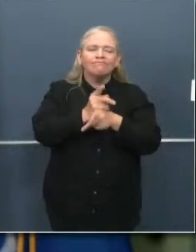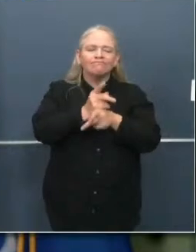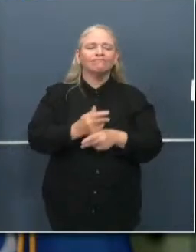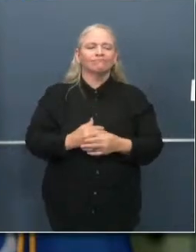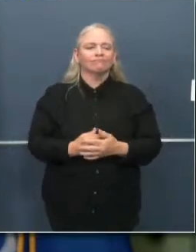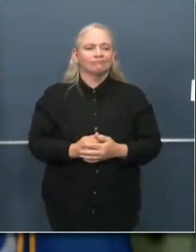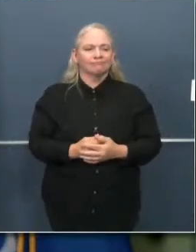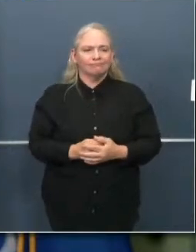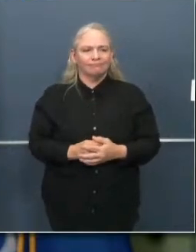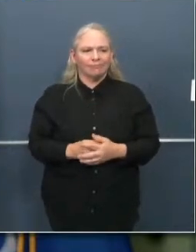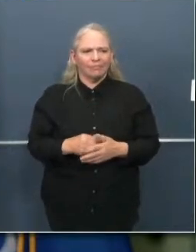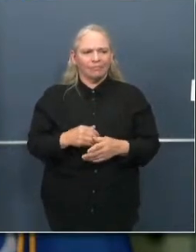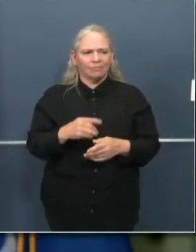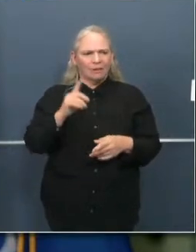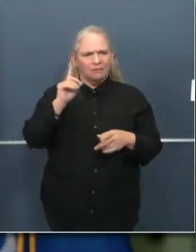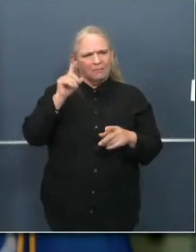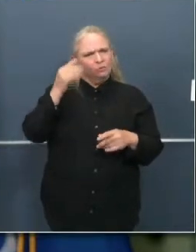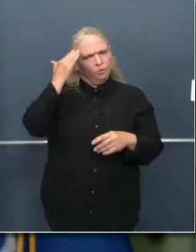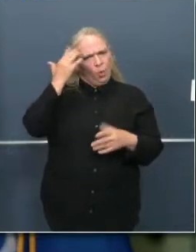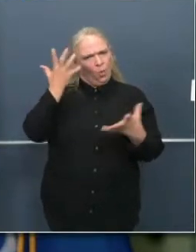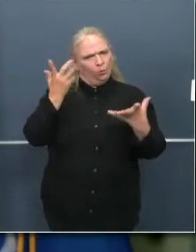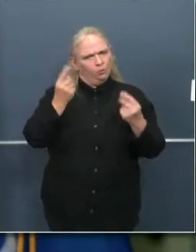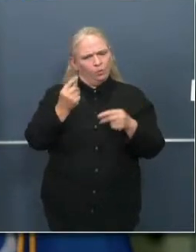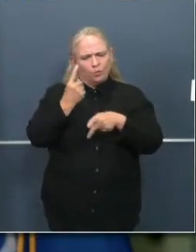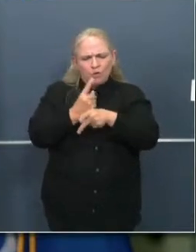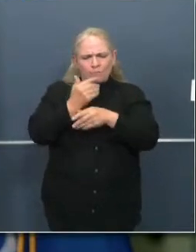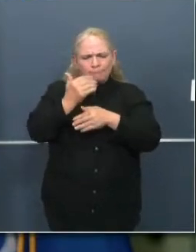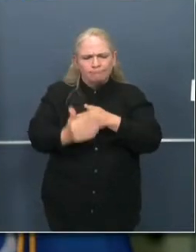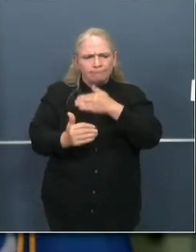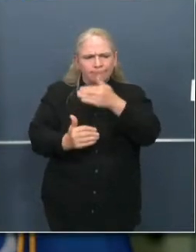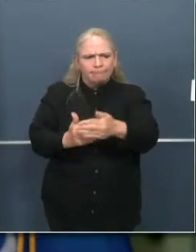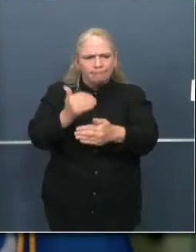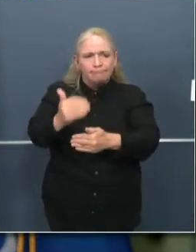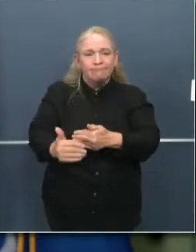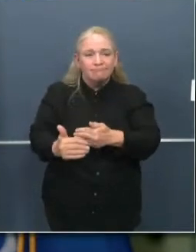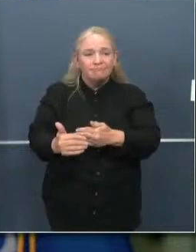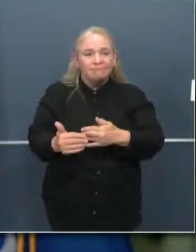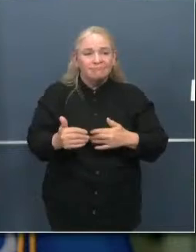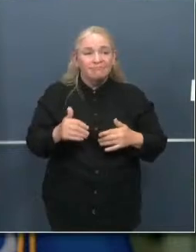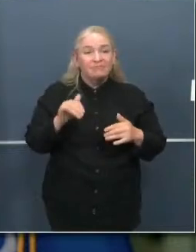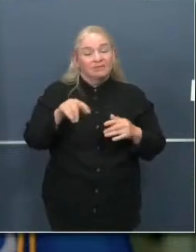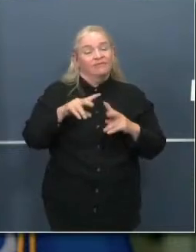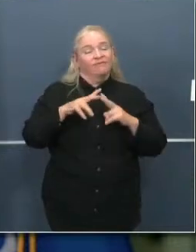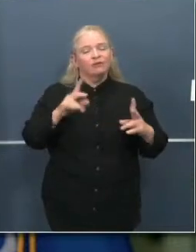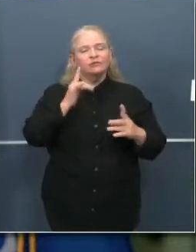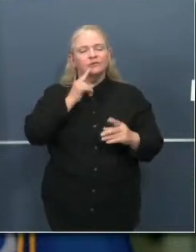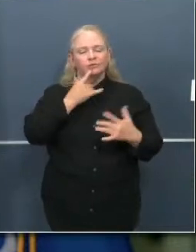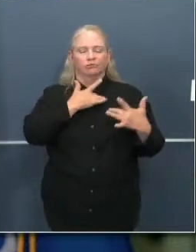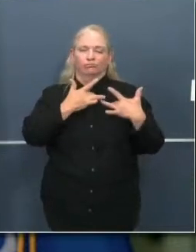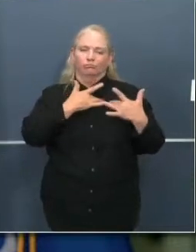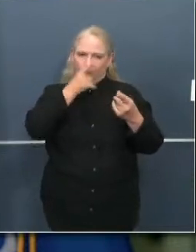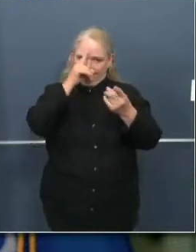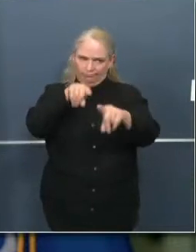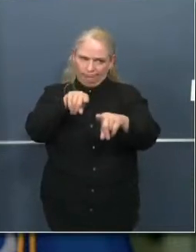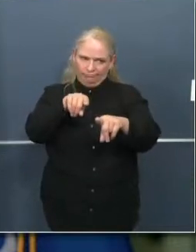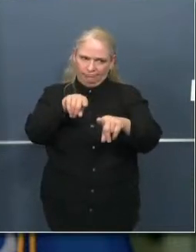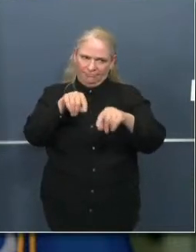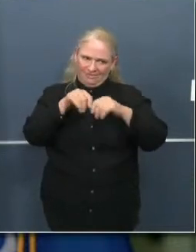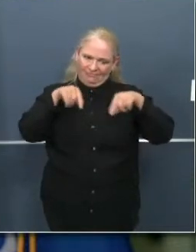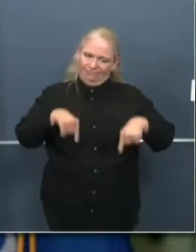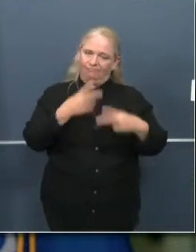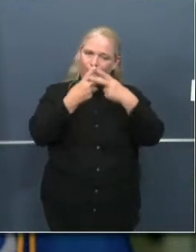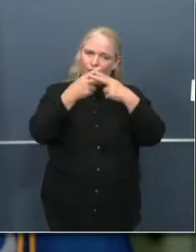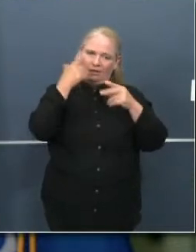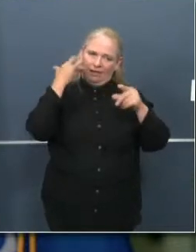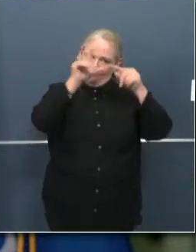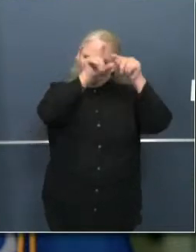crisis we have at this site. And so know that it is our top focus